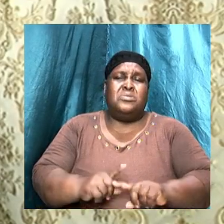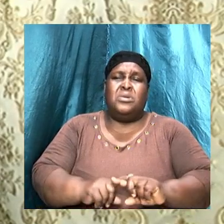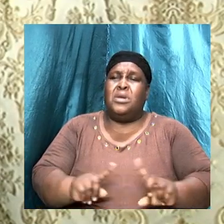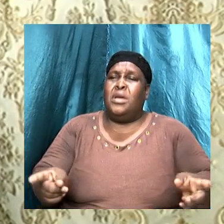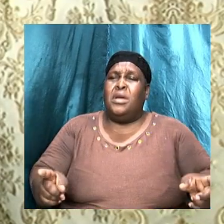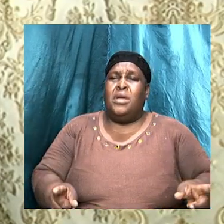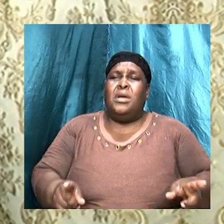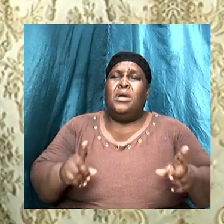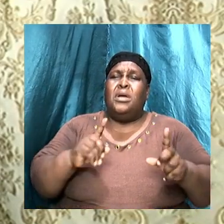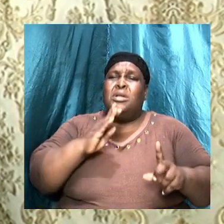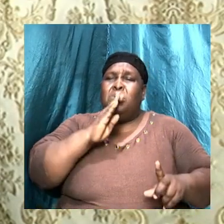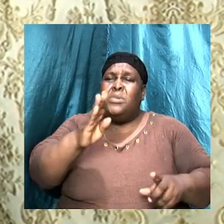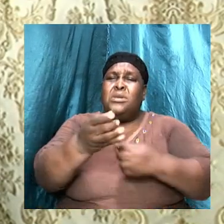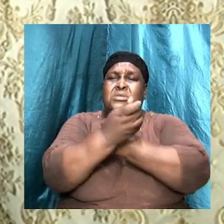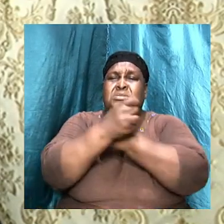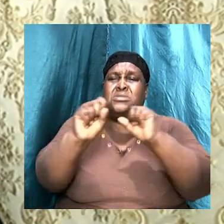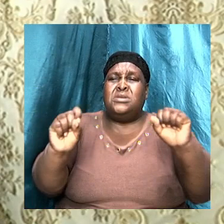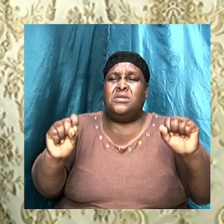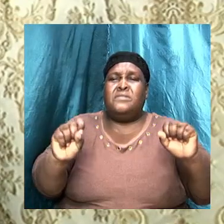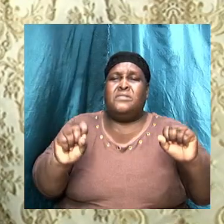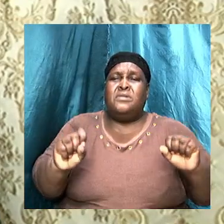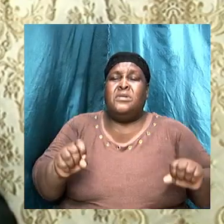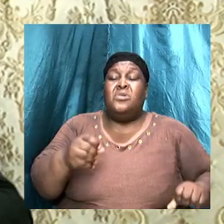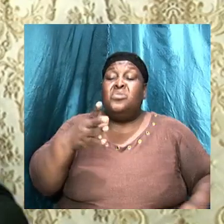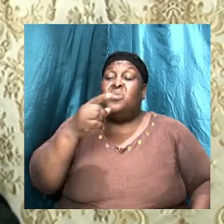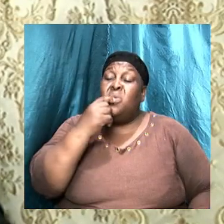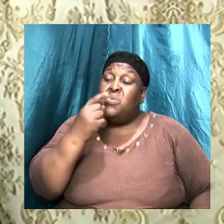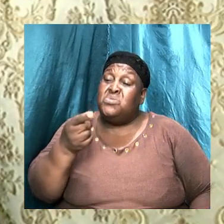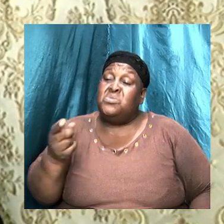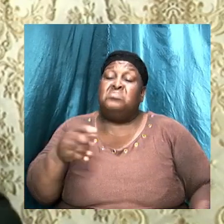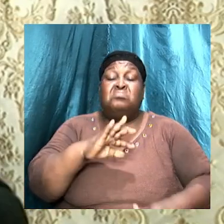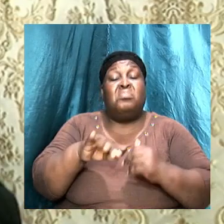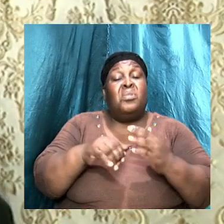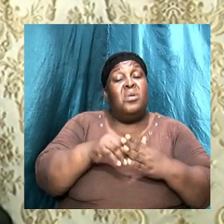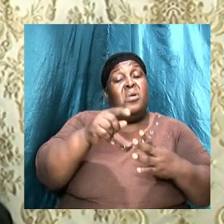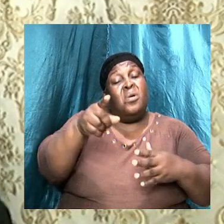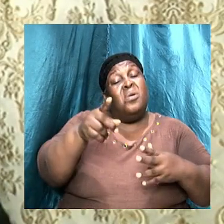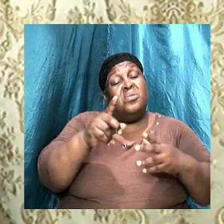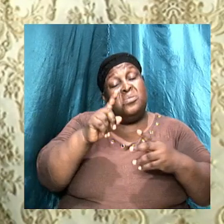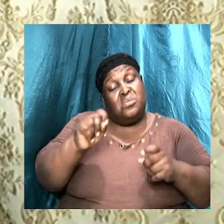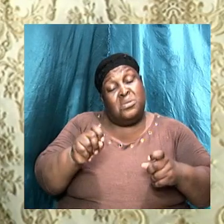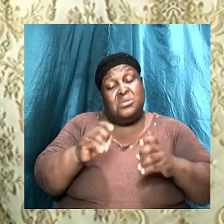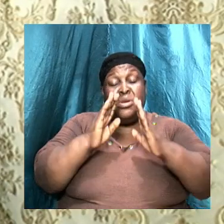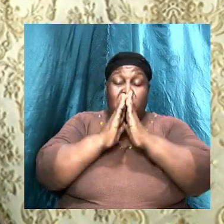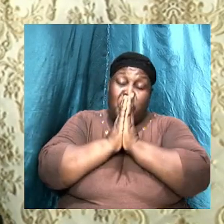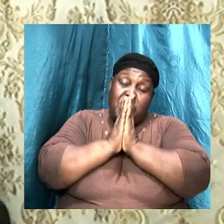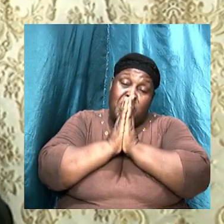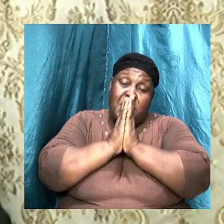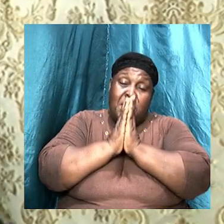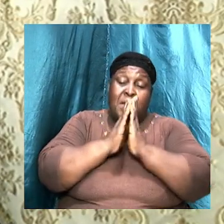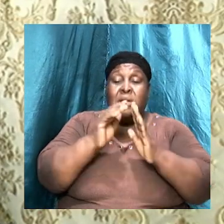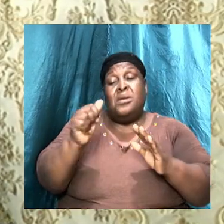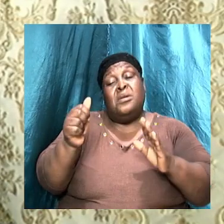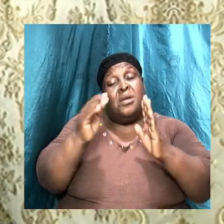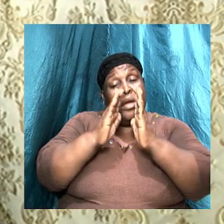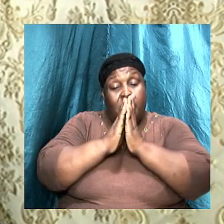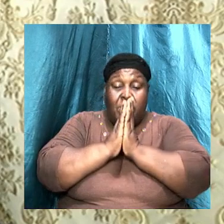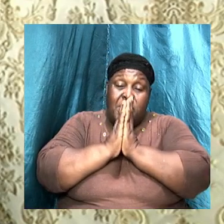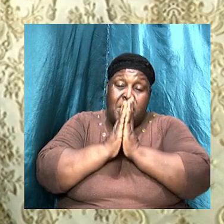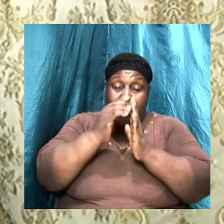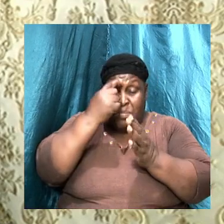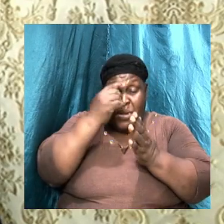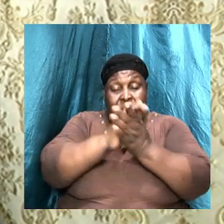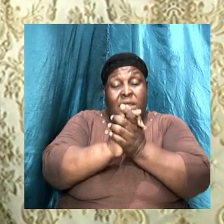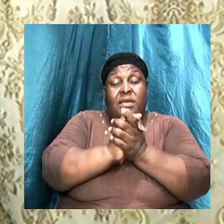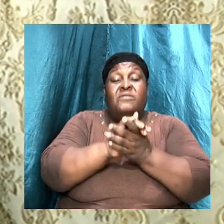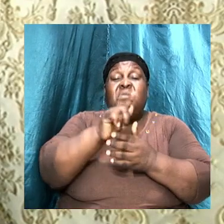be saved. So those who are saying that, look here, all you need to do is to pray the prayer, and believe, and you are